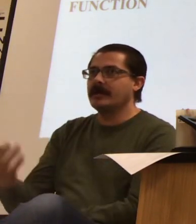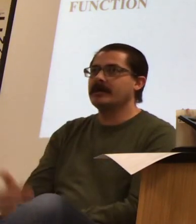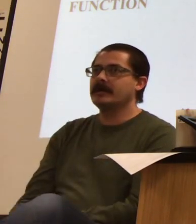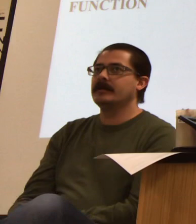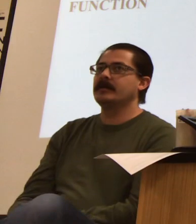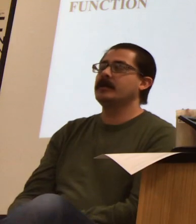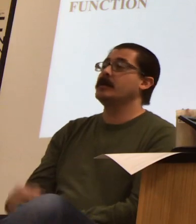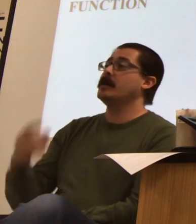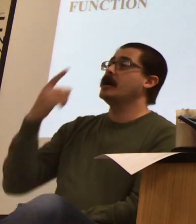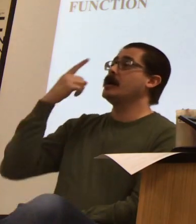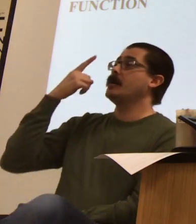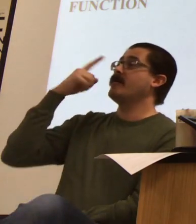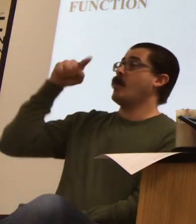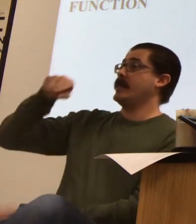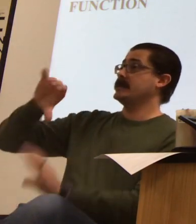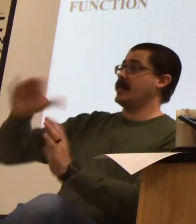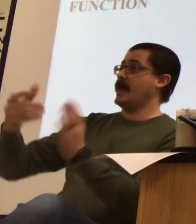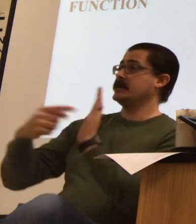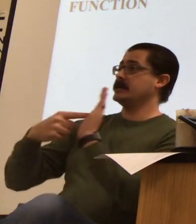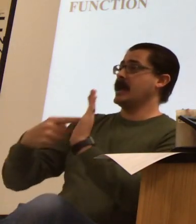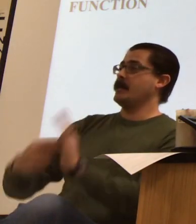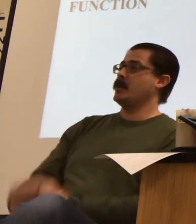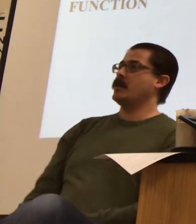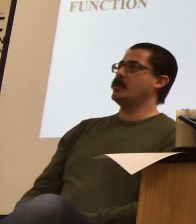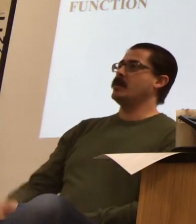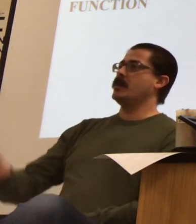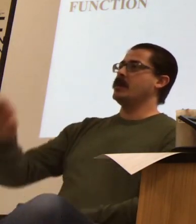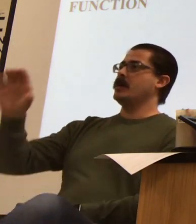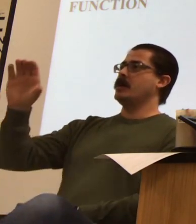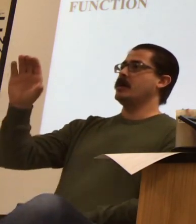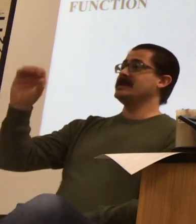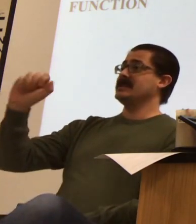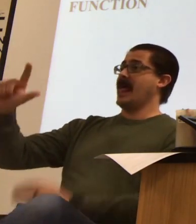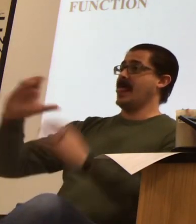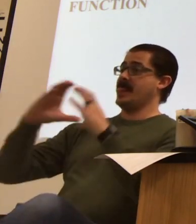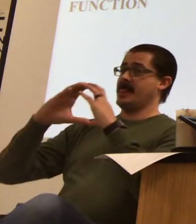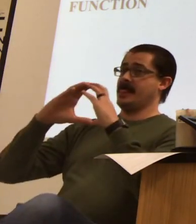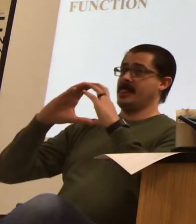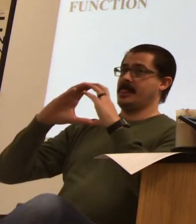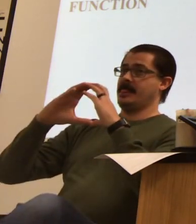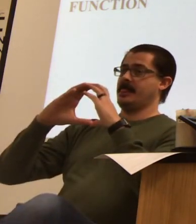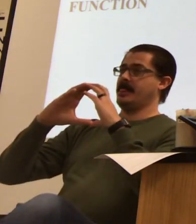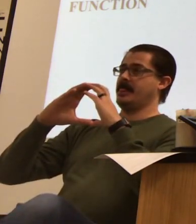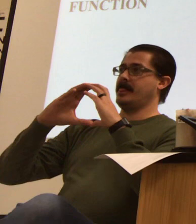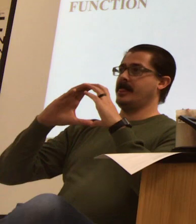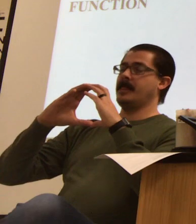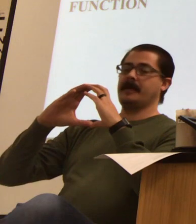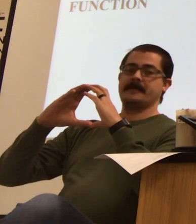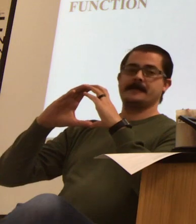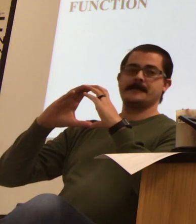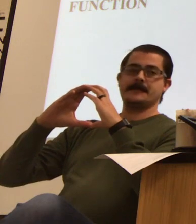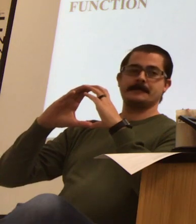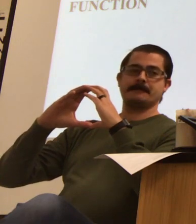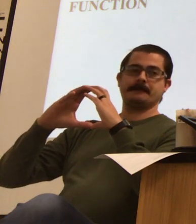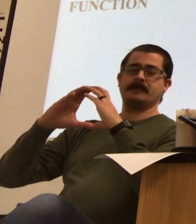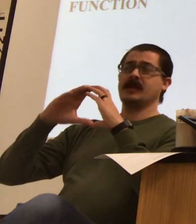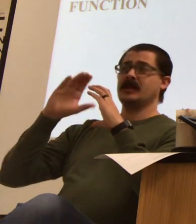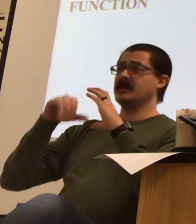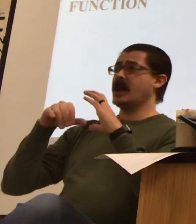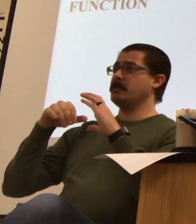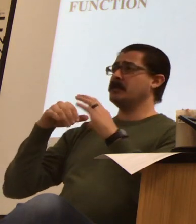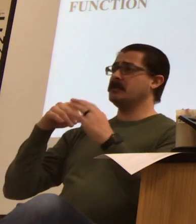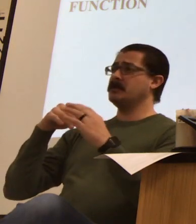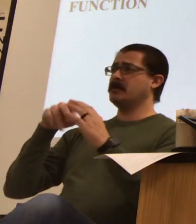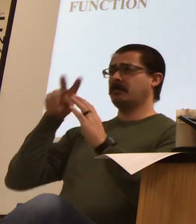for example, just to give you an example, a cell can be viewed in some detail